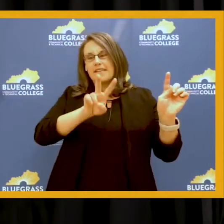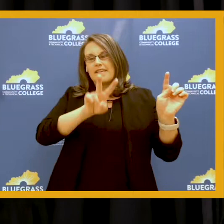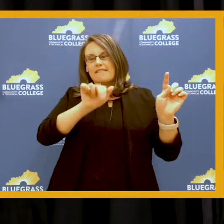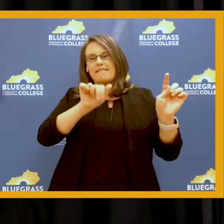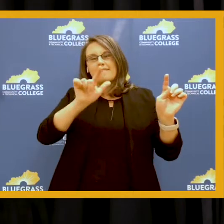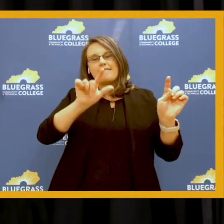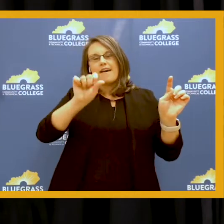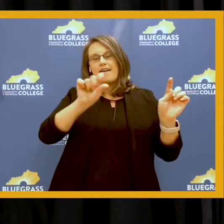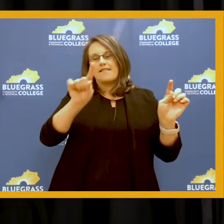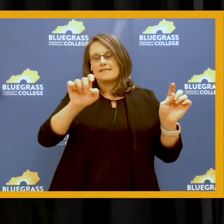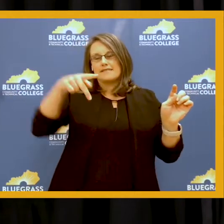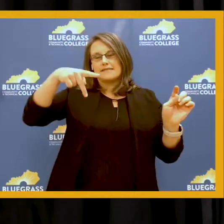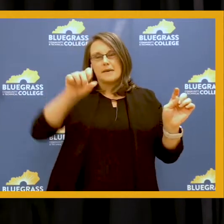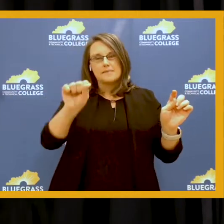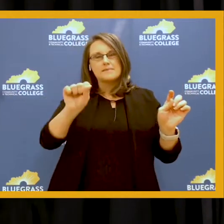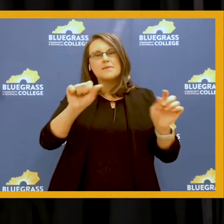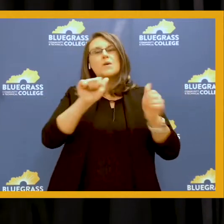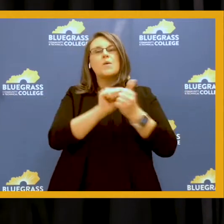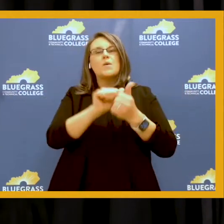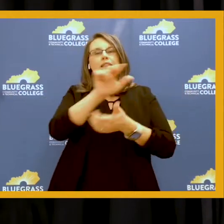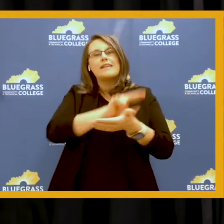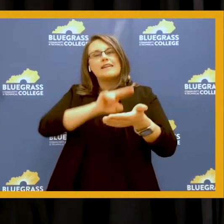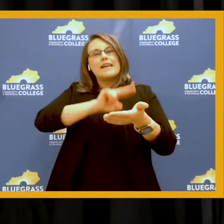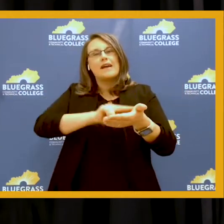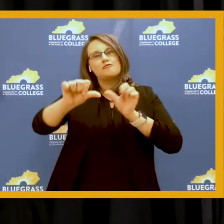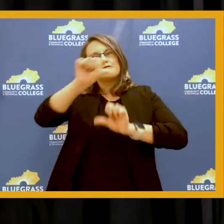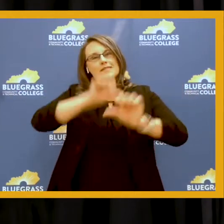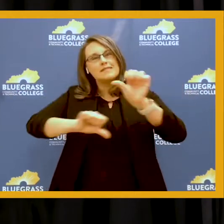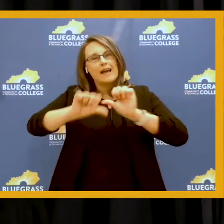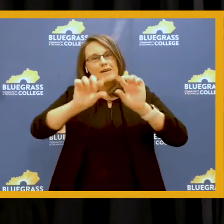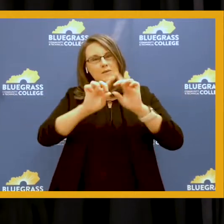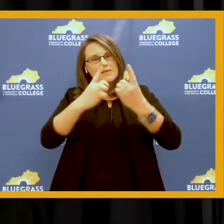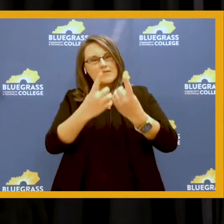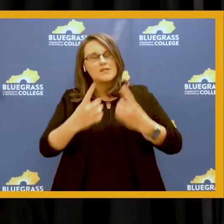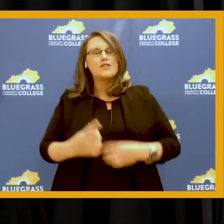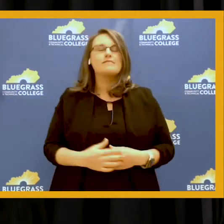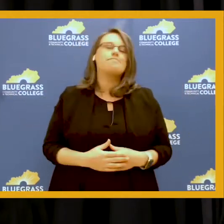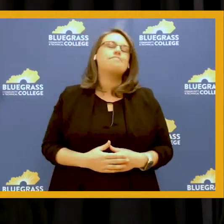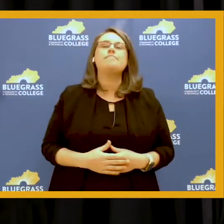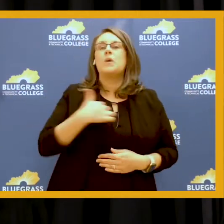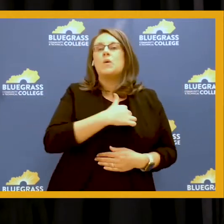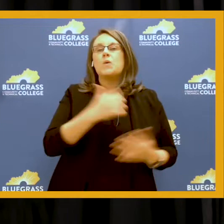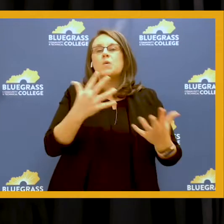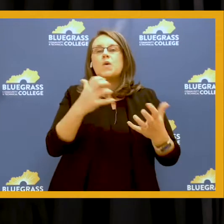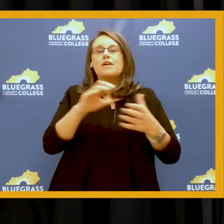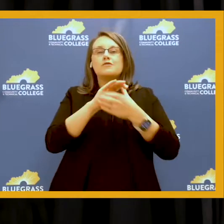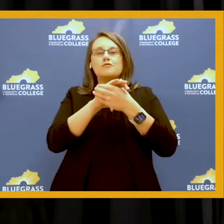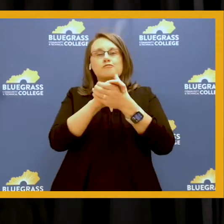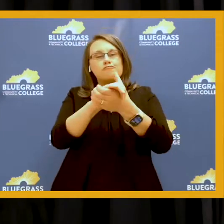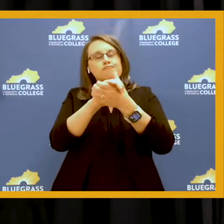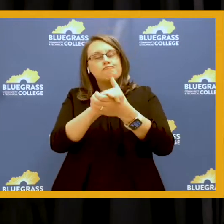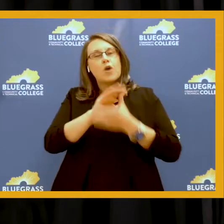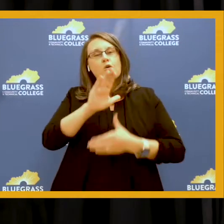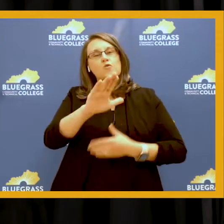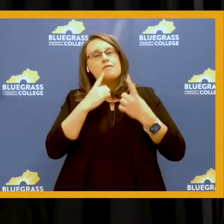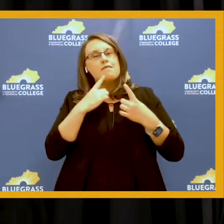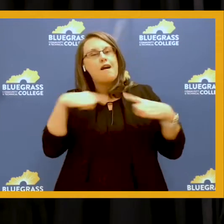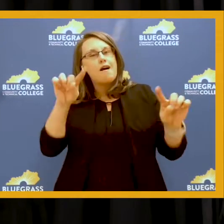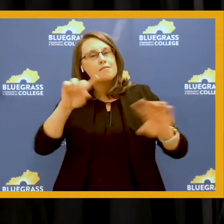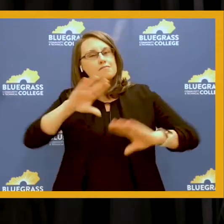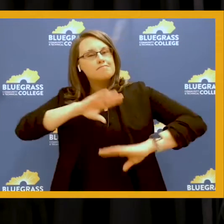My name is Val Zepps. I'm with the Natural Sciences Division, and on behalf of them, we'd like to congratulate you on your